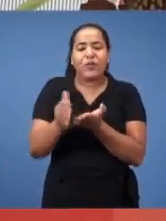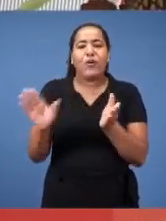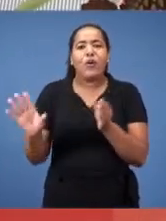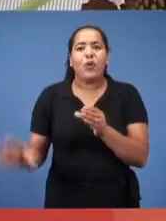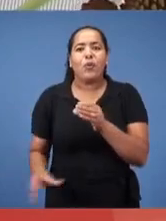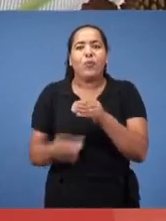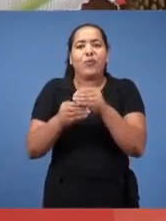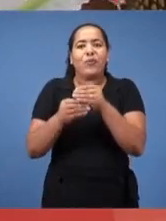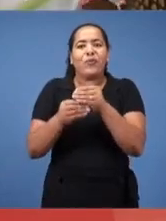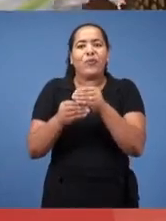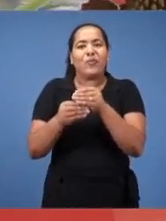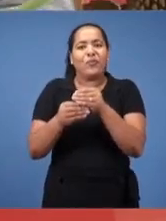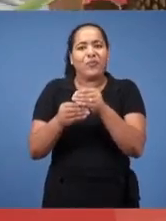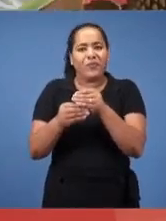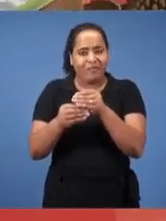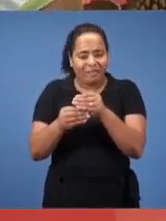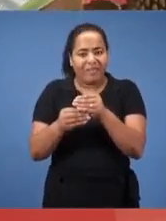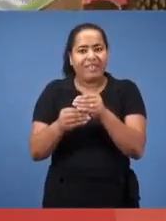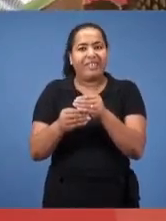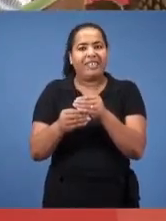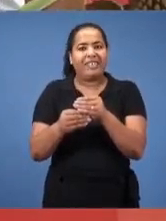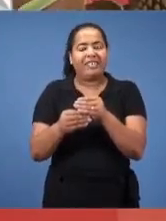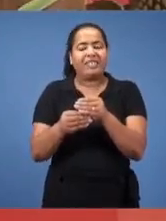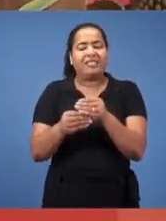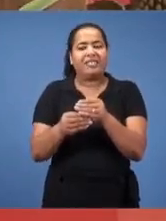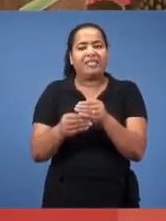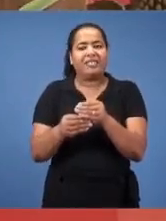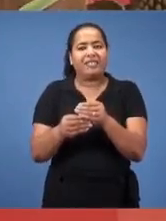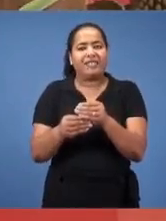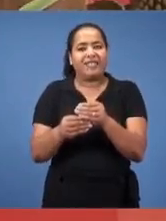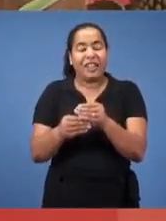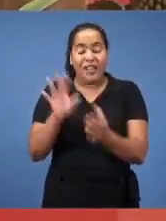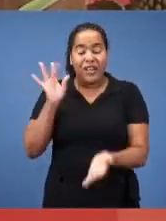ending. You got it right here on your answer.